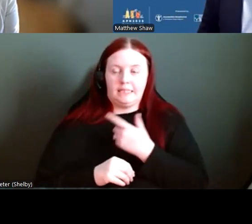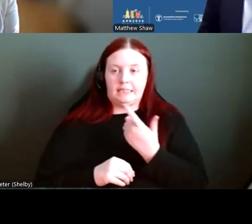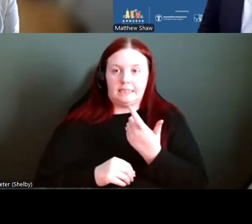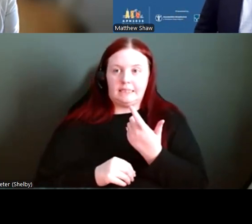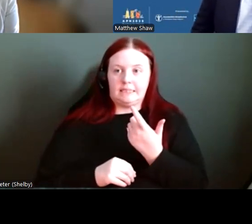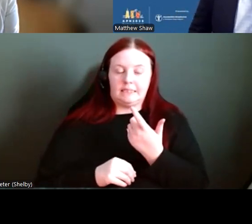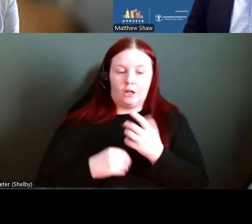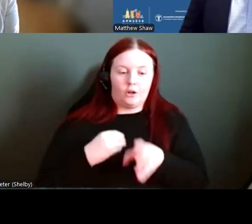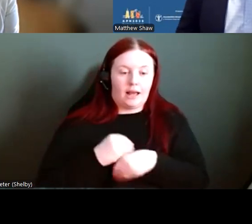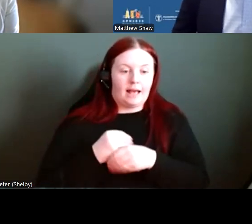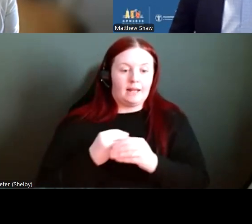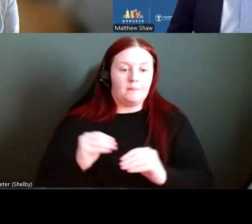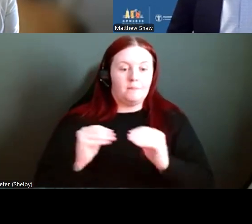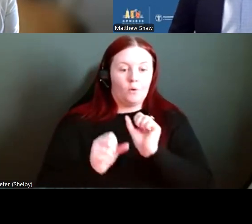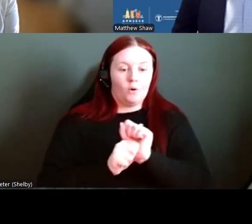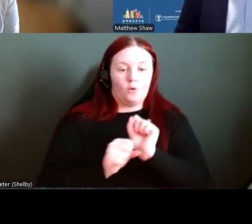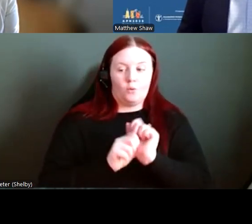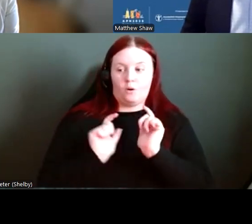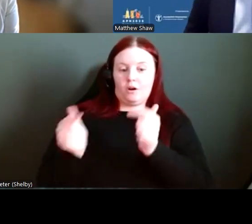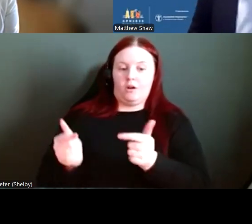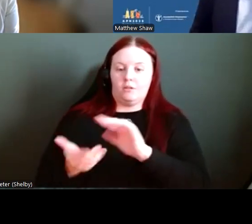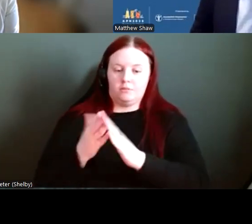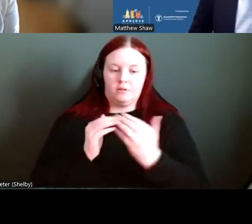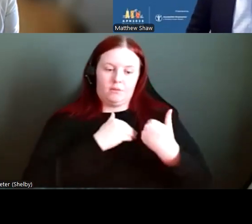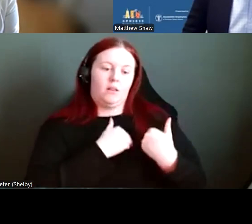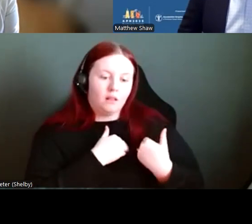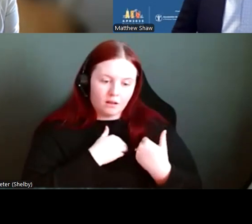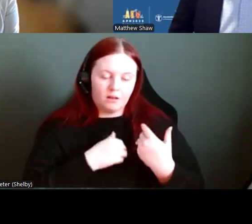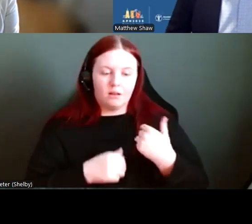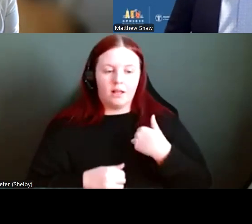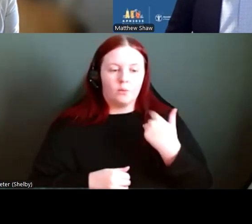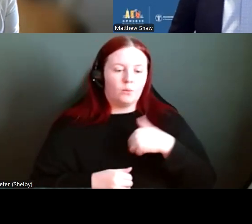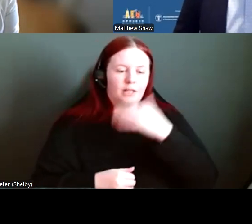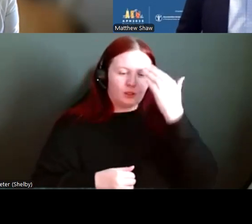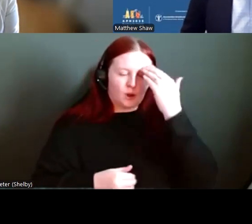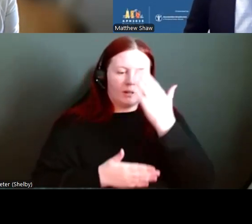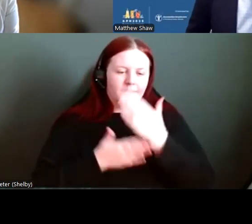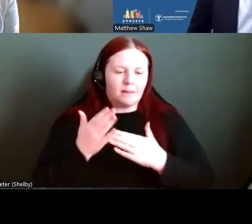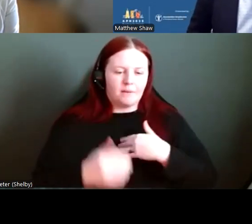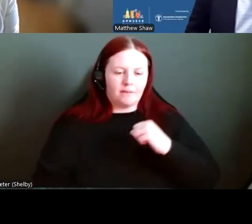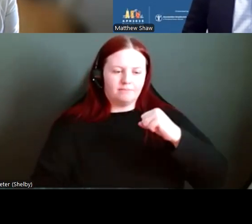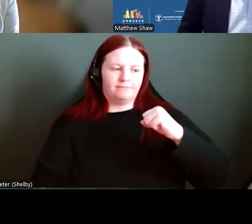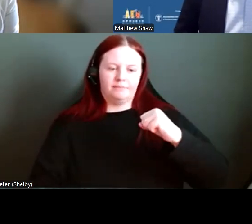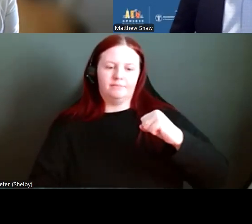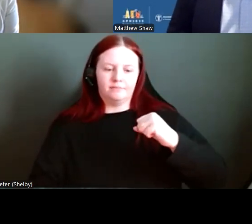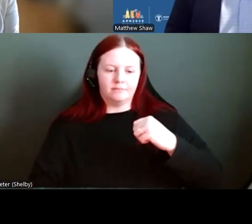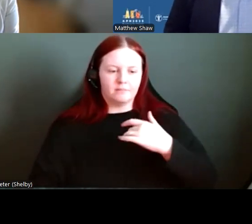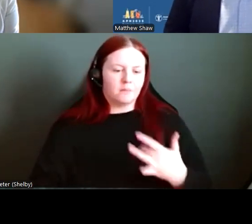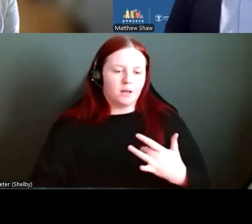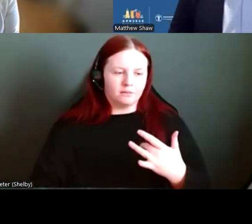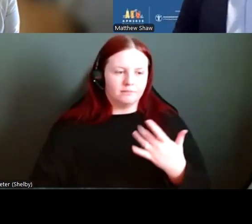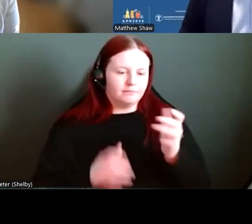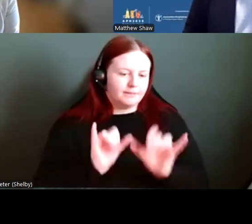plates. We're adding more work. We kind of know what many of the common objections are. If we're going to try